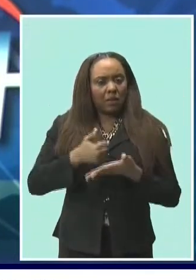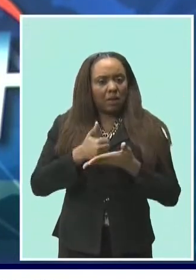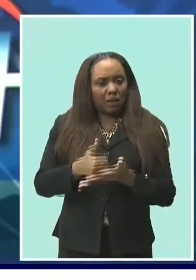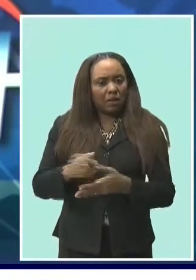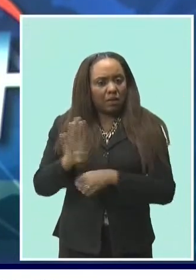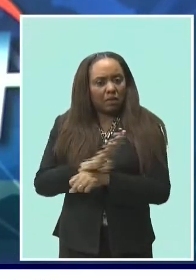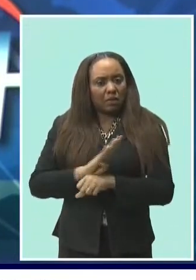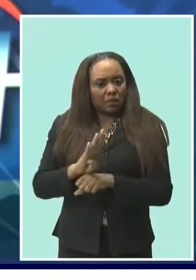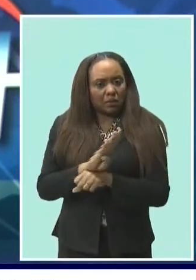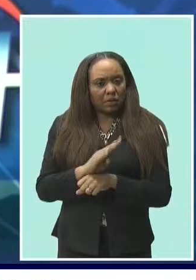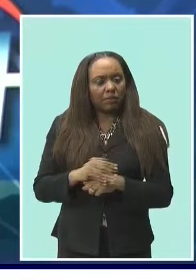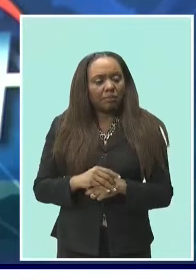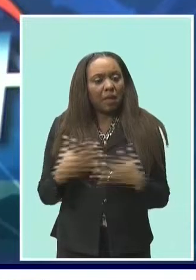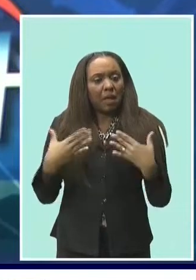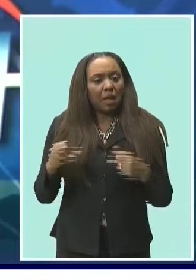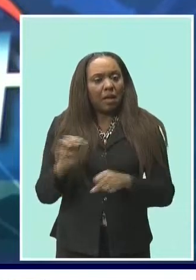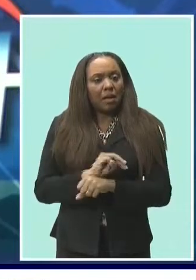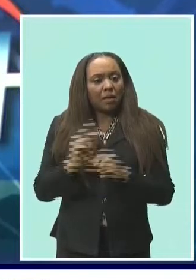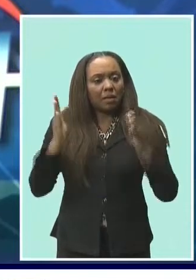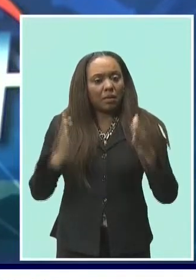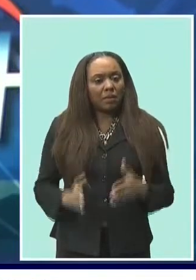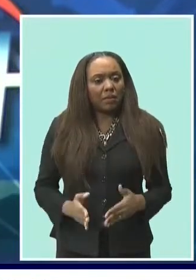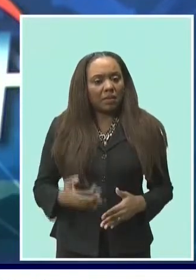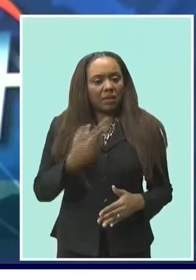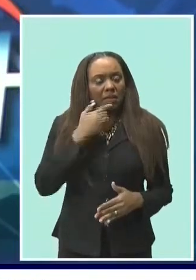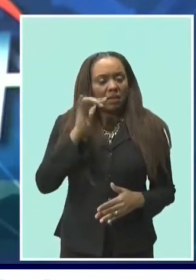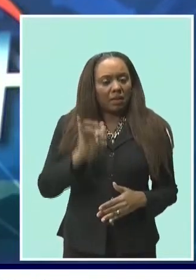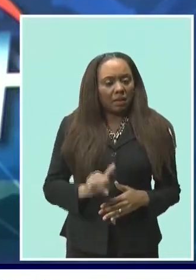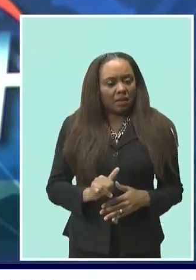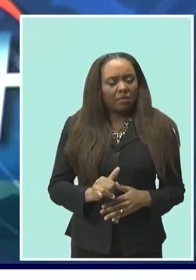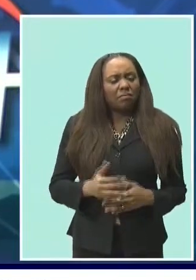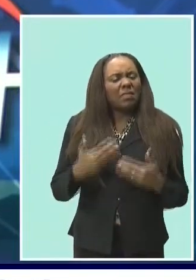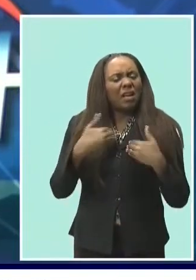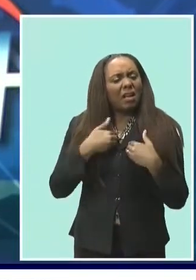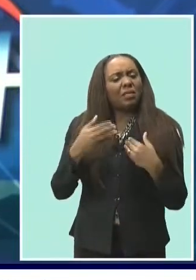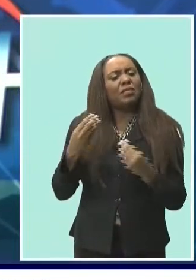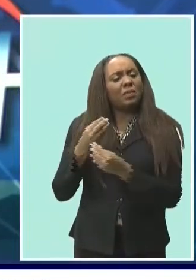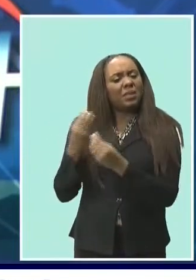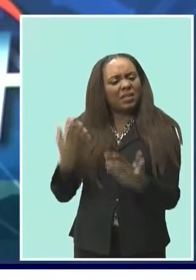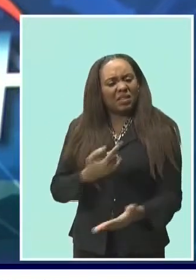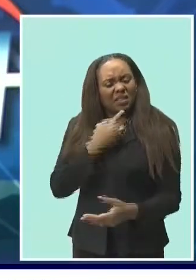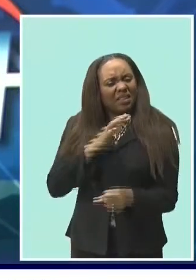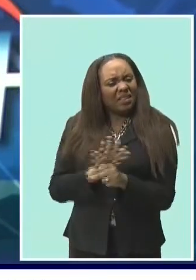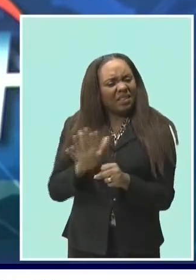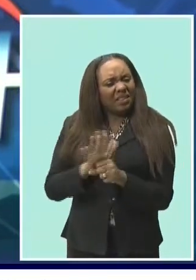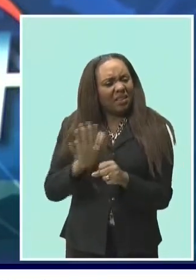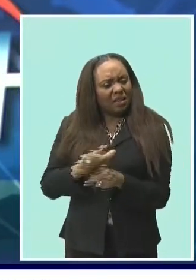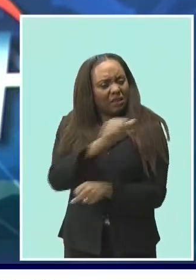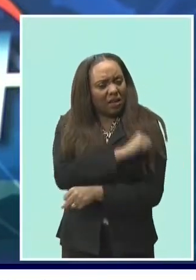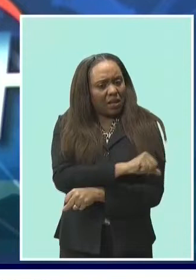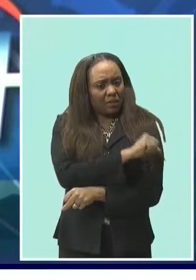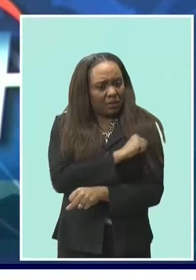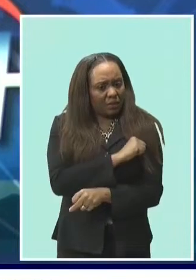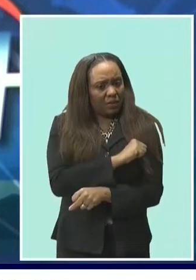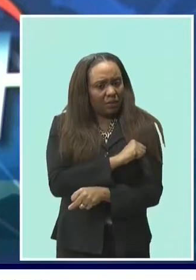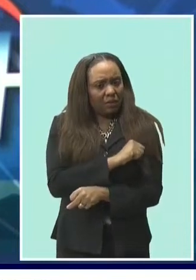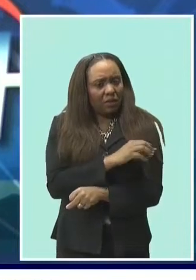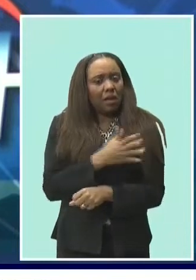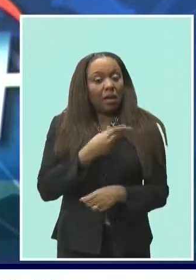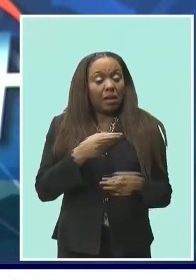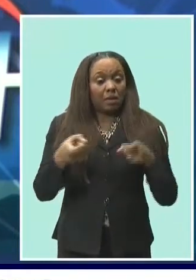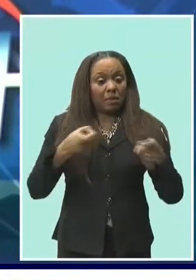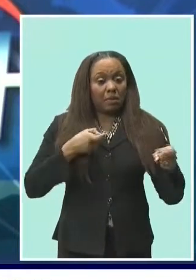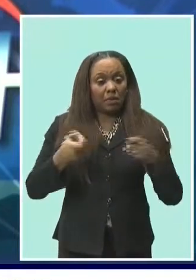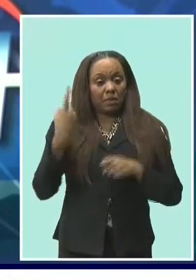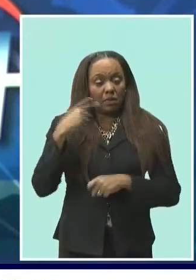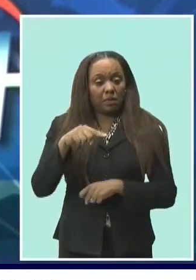population. This assurance from Health Minister Lieutenant Colonel Jeffrey Bostic, based on information he's received from personnel of the ambulance service